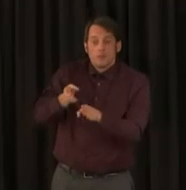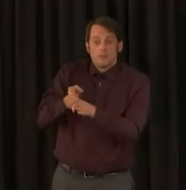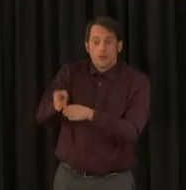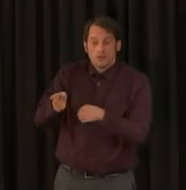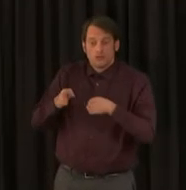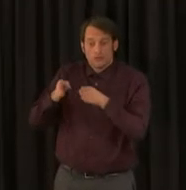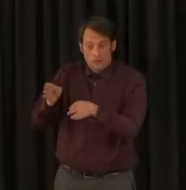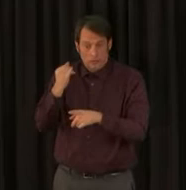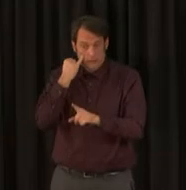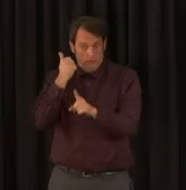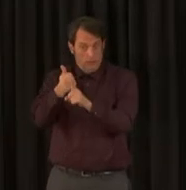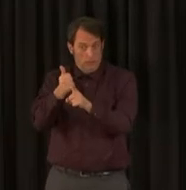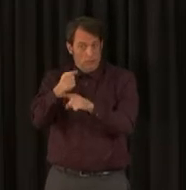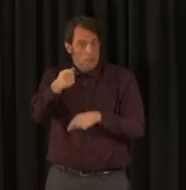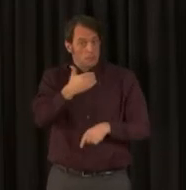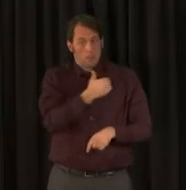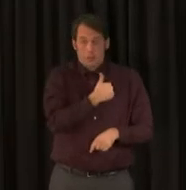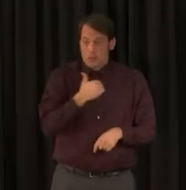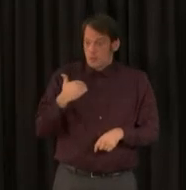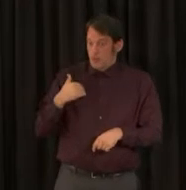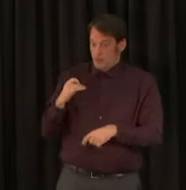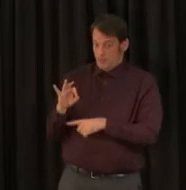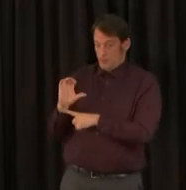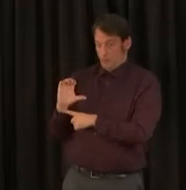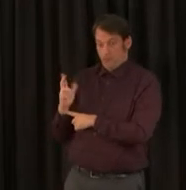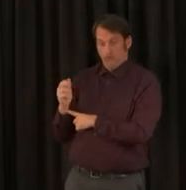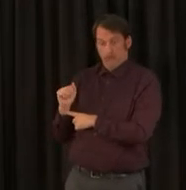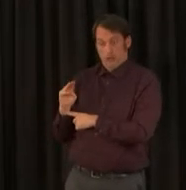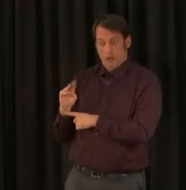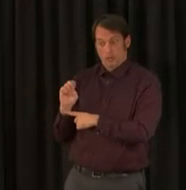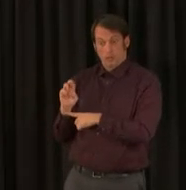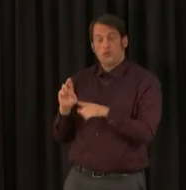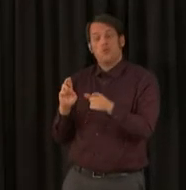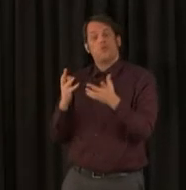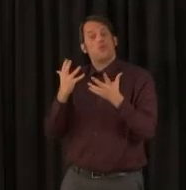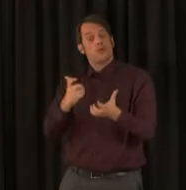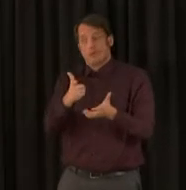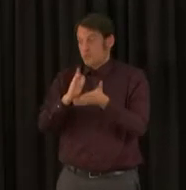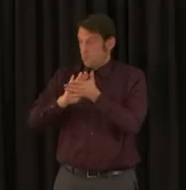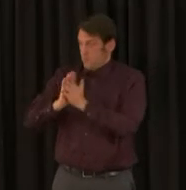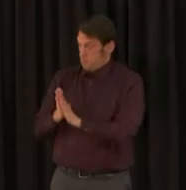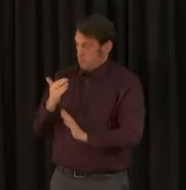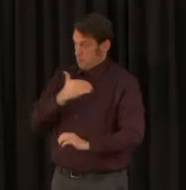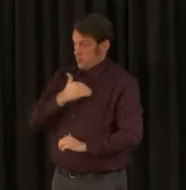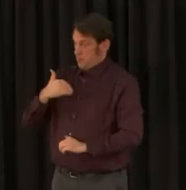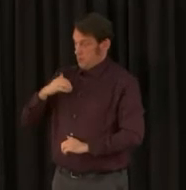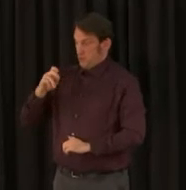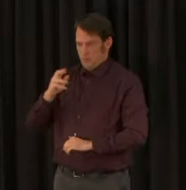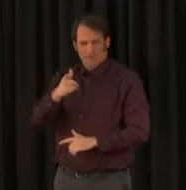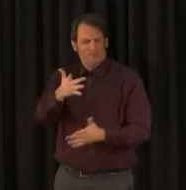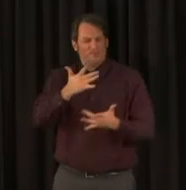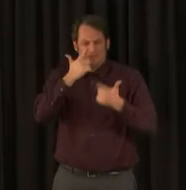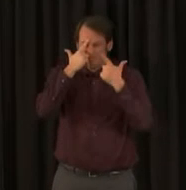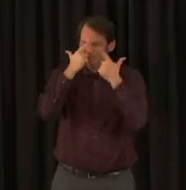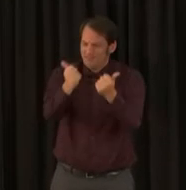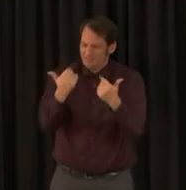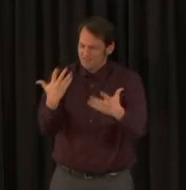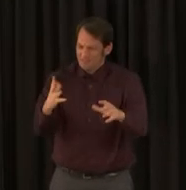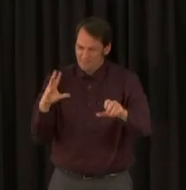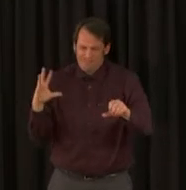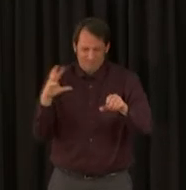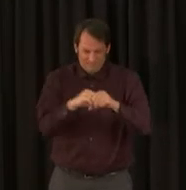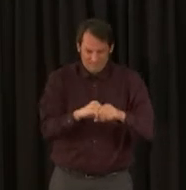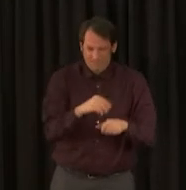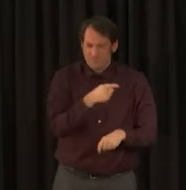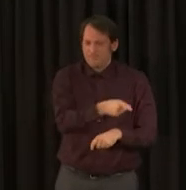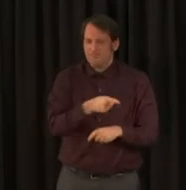chamber or any of the chambers or want to become a member of any of the chambers, feel free to reach out to them, to the DC Chamber, to the Hispanic Chamber,